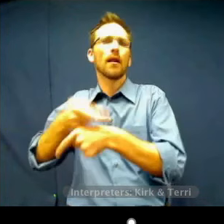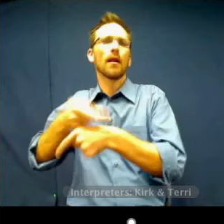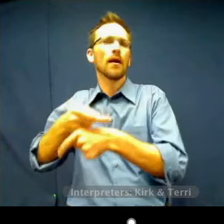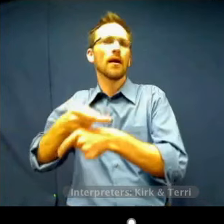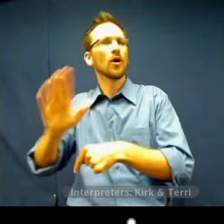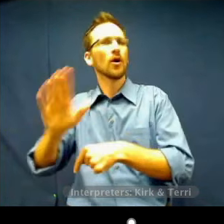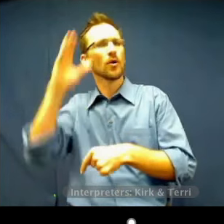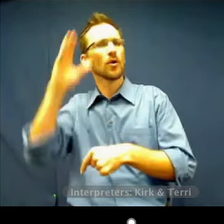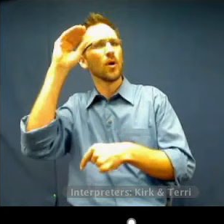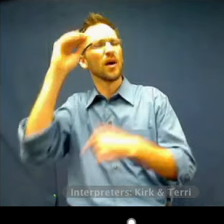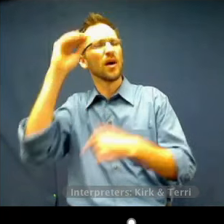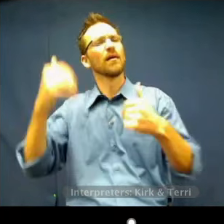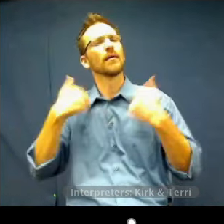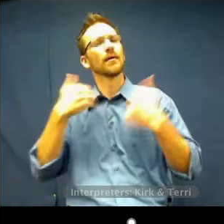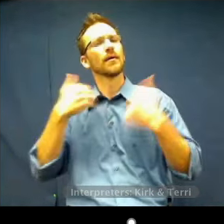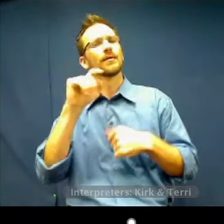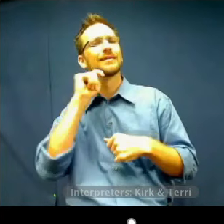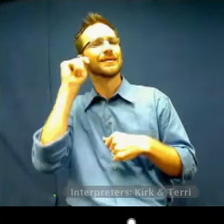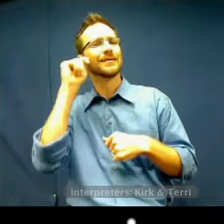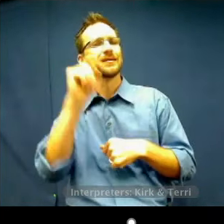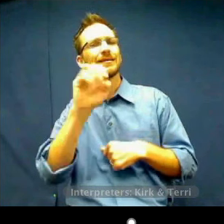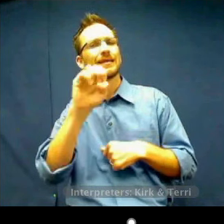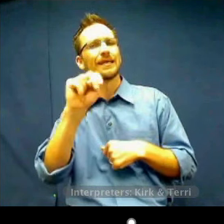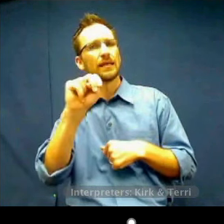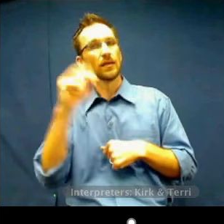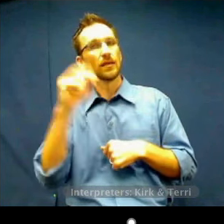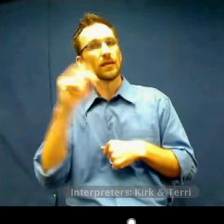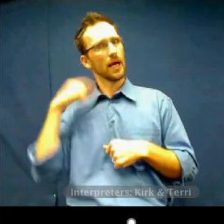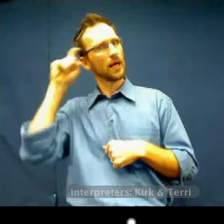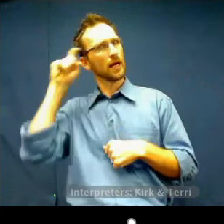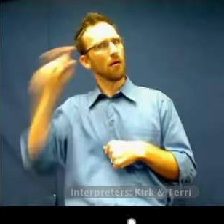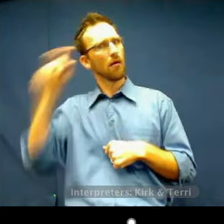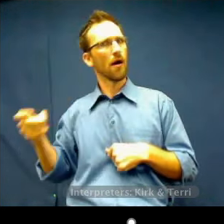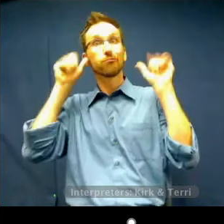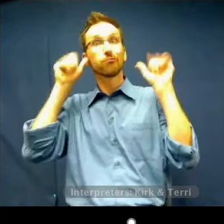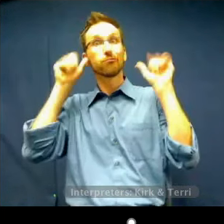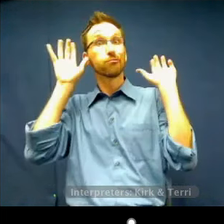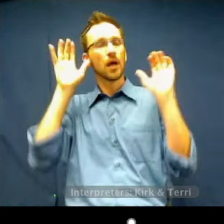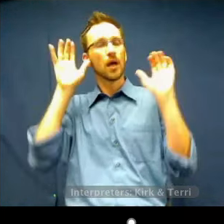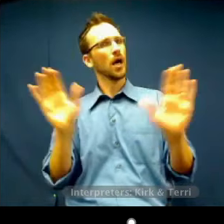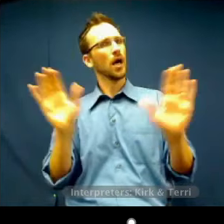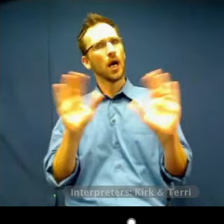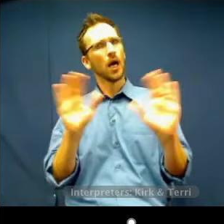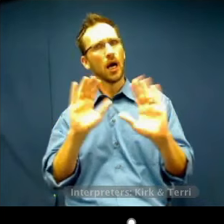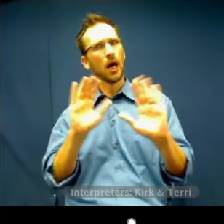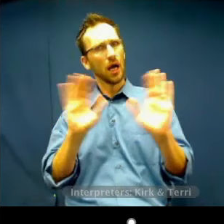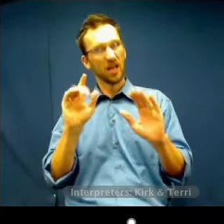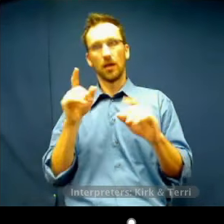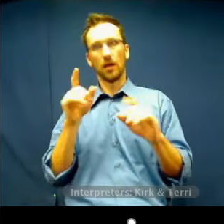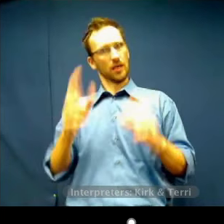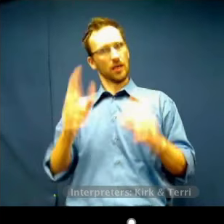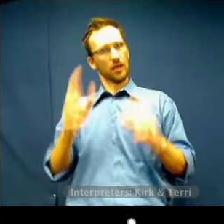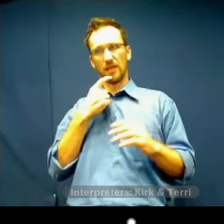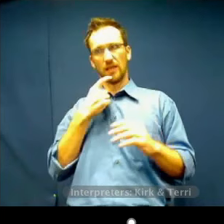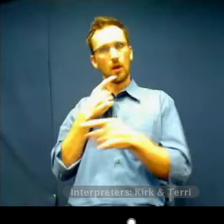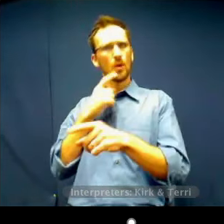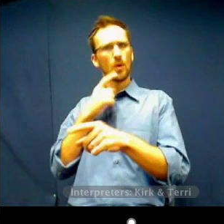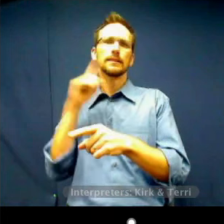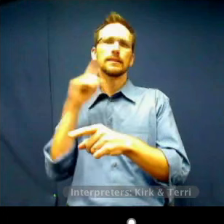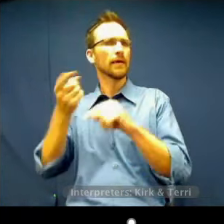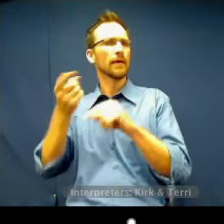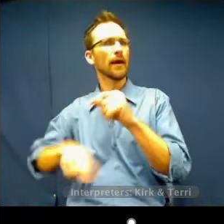hearing aid overnight. Obviously using the fact that this person is deaf against her in making a decision about granting